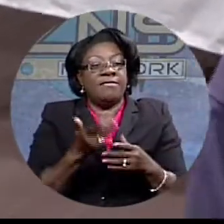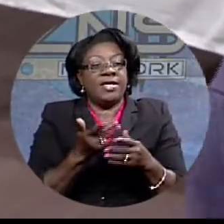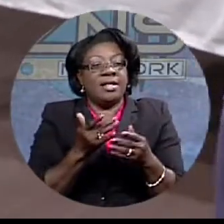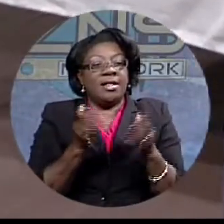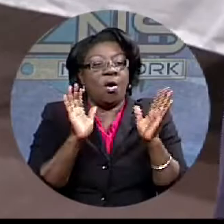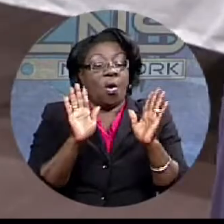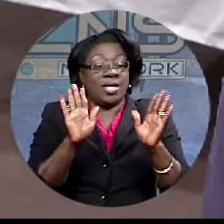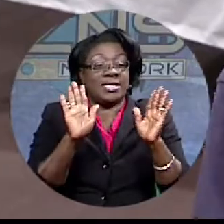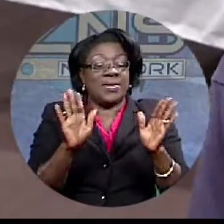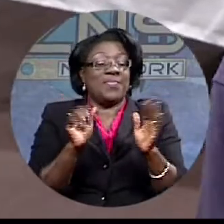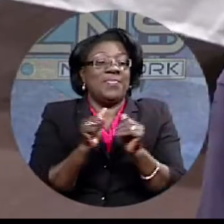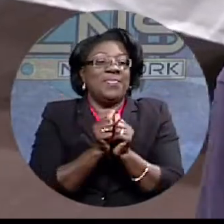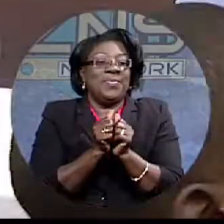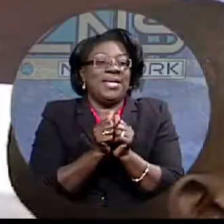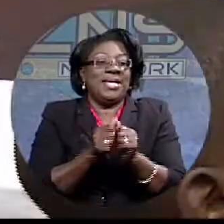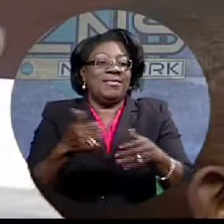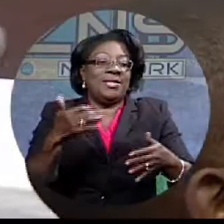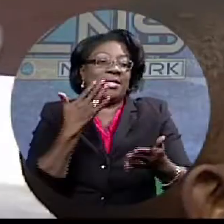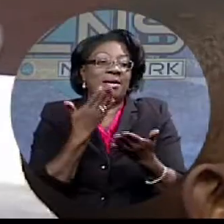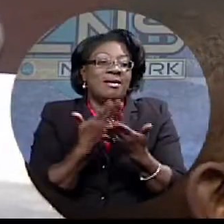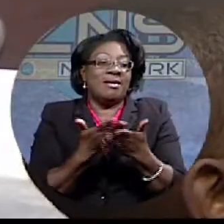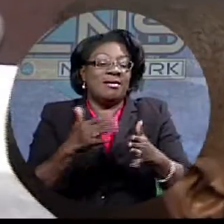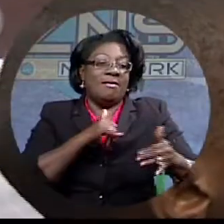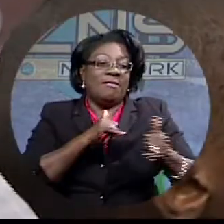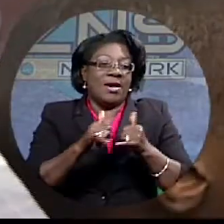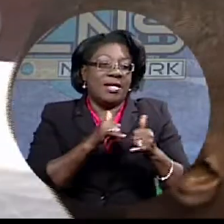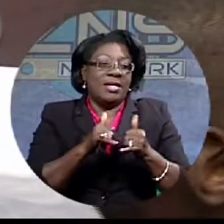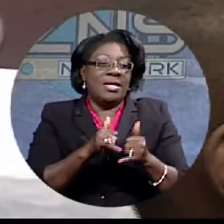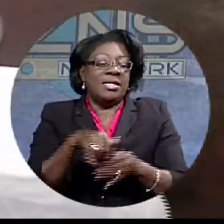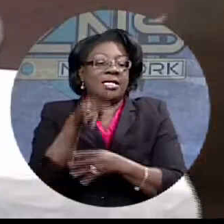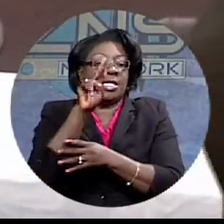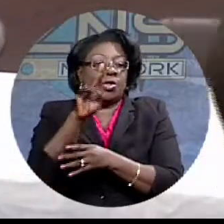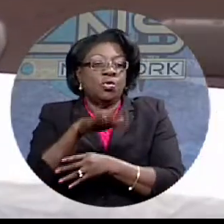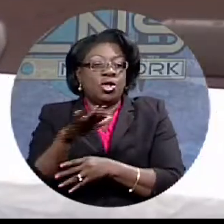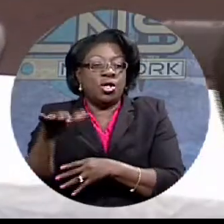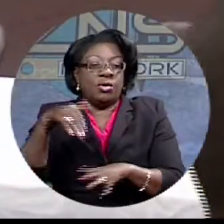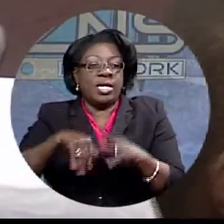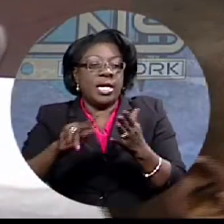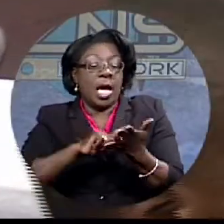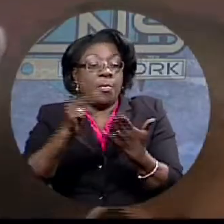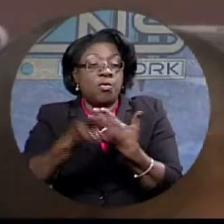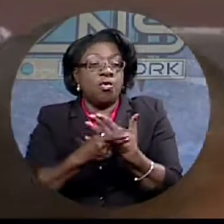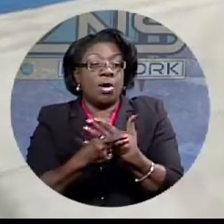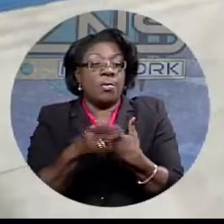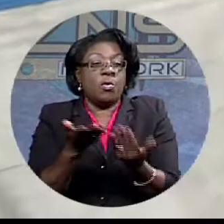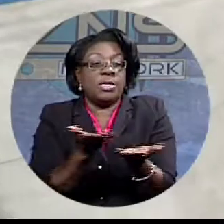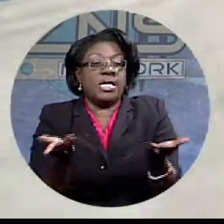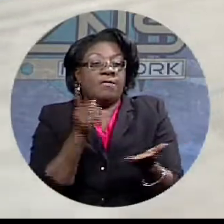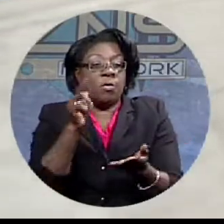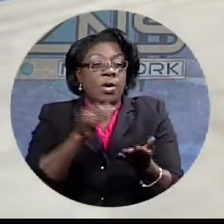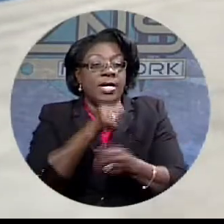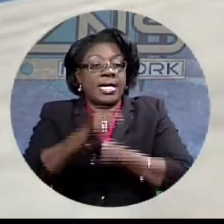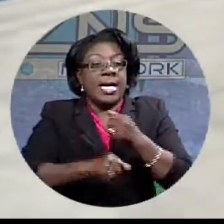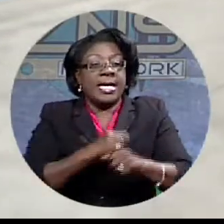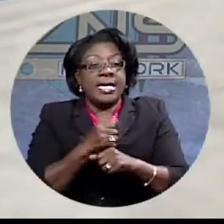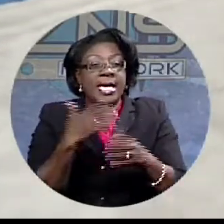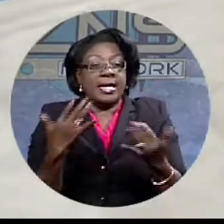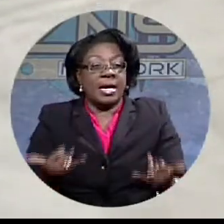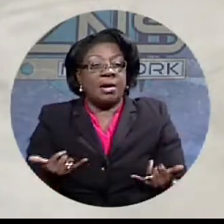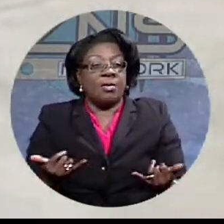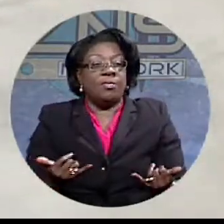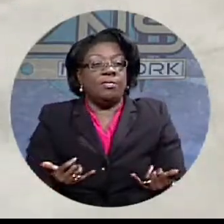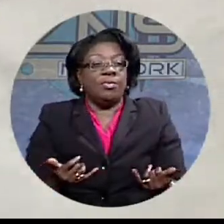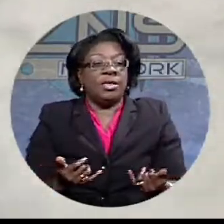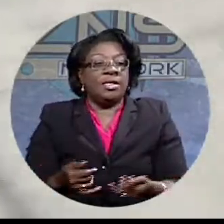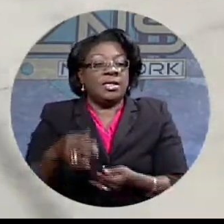I feel awesome. And it's a good fight. These are two of the kids of our program, and they've been on our program for about a year now. Gabriel Newbold is a very seasoned fighter. This